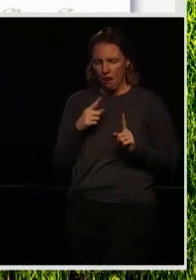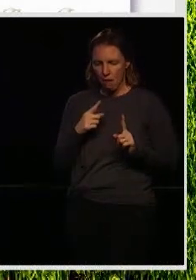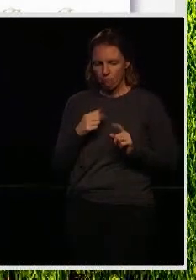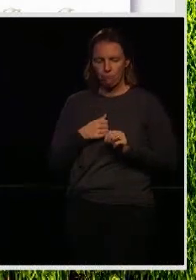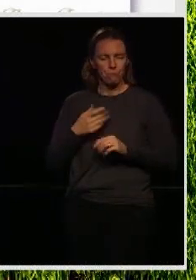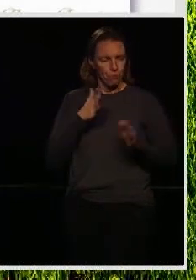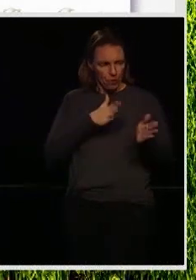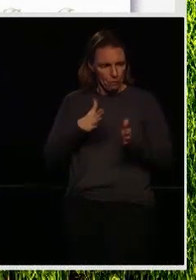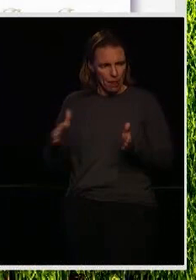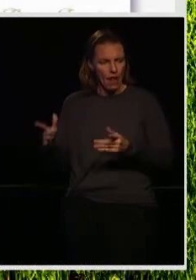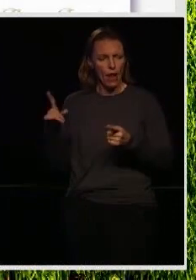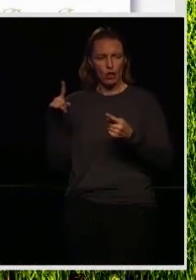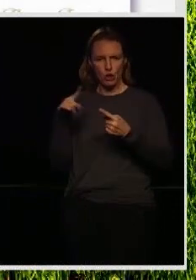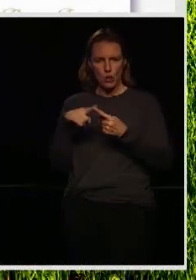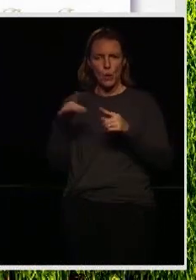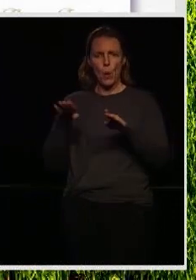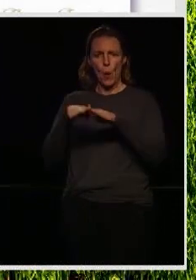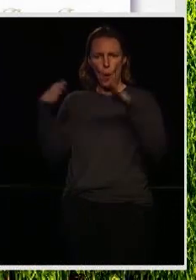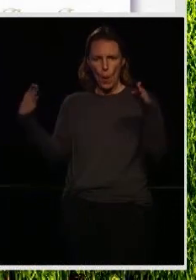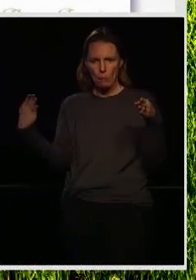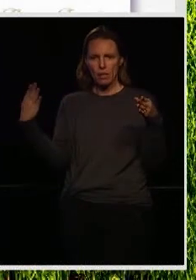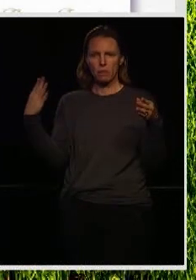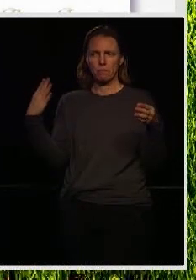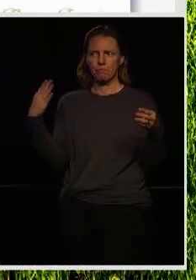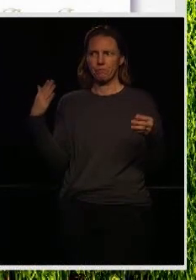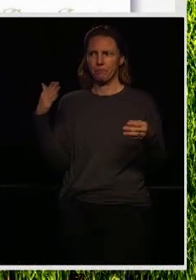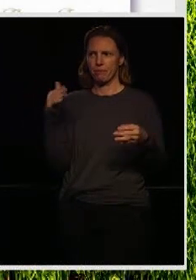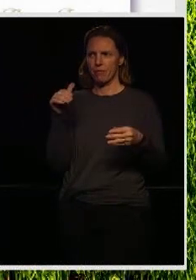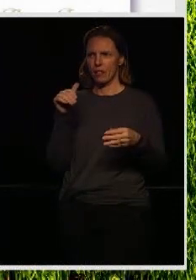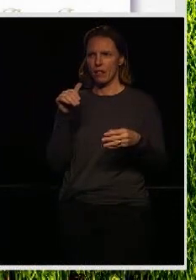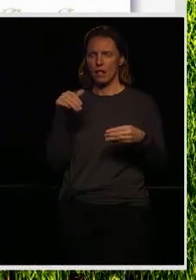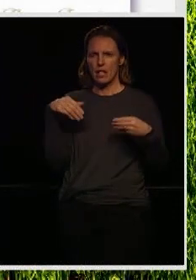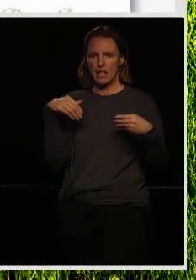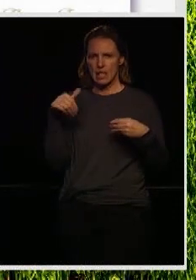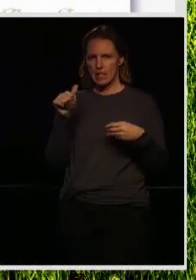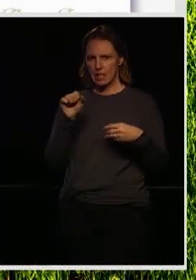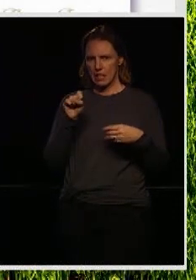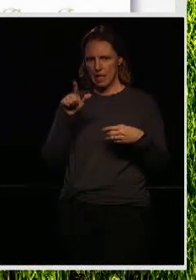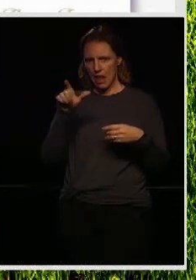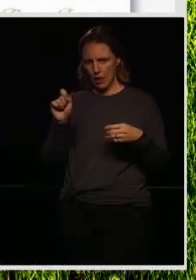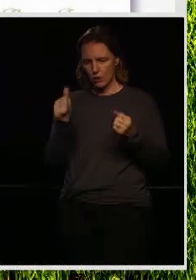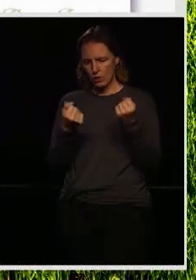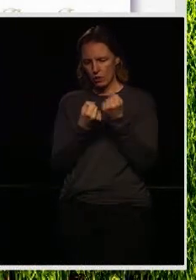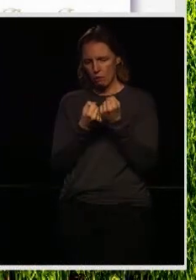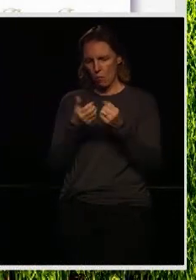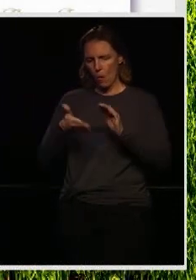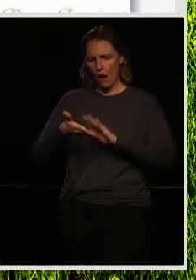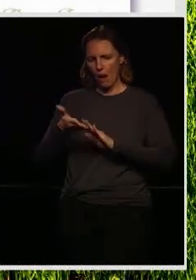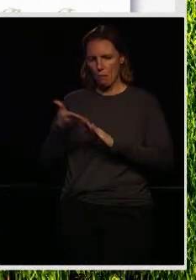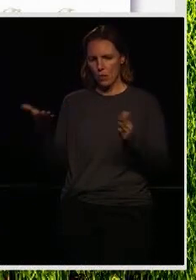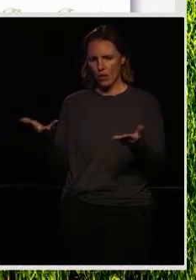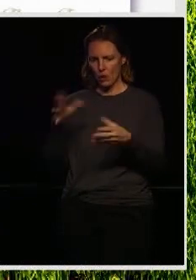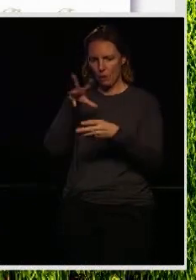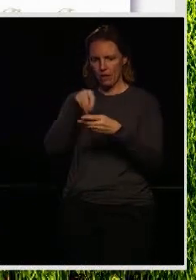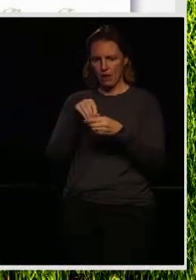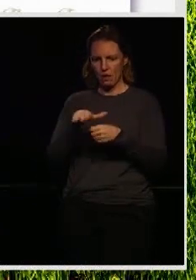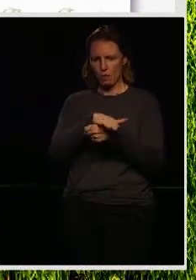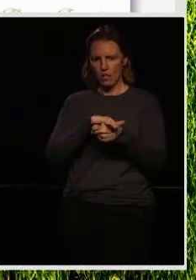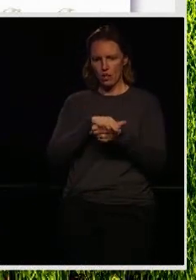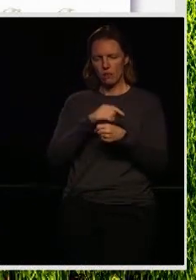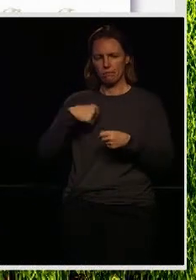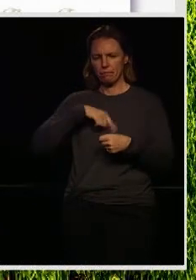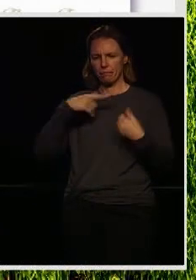we plan to open up a sales and support operation here within the region. We